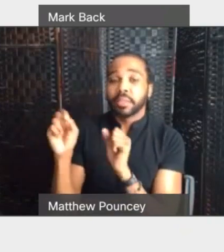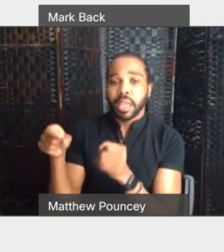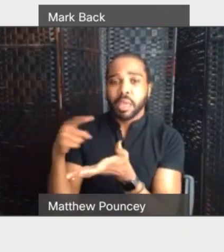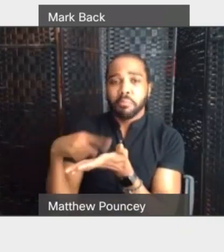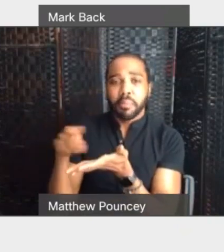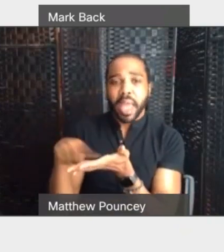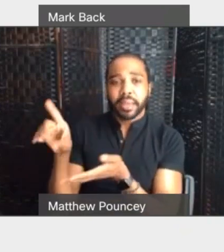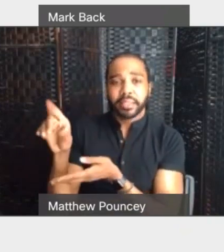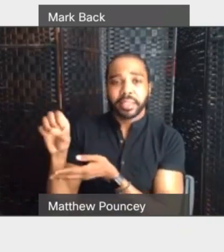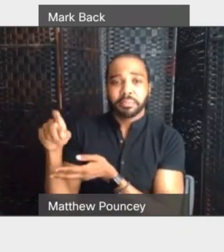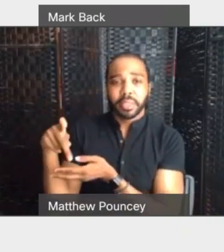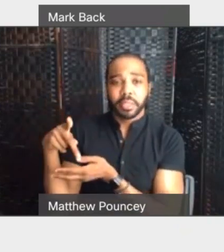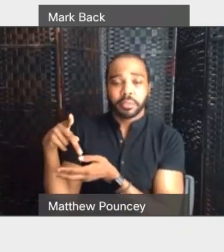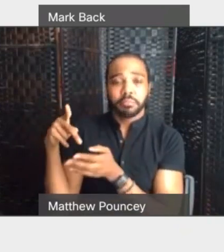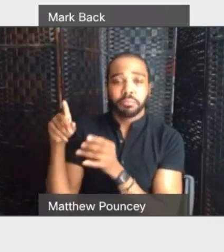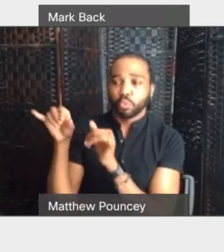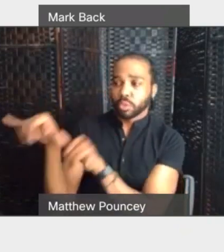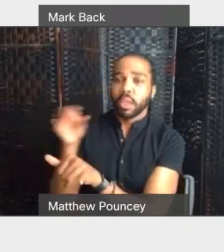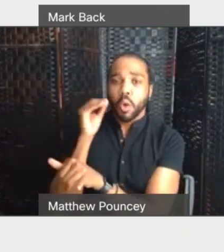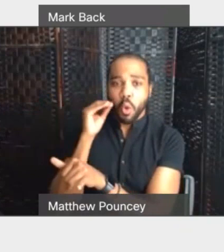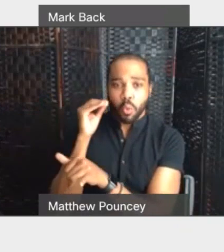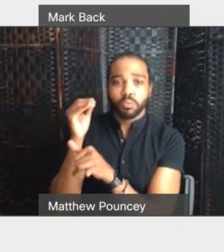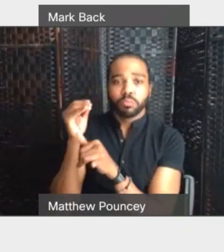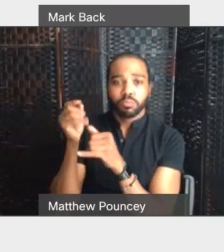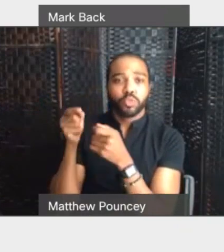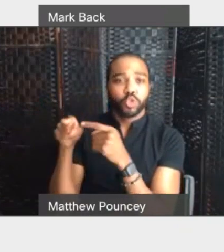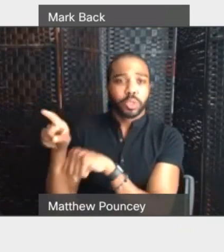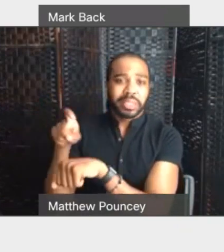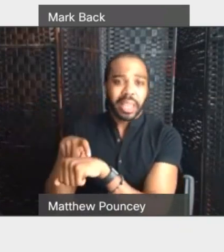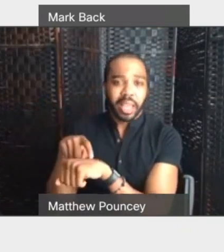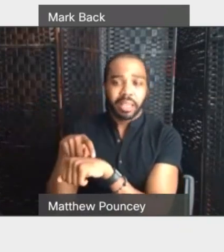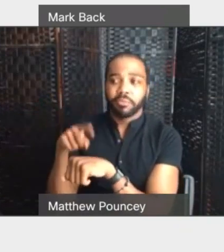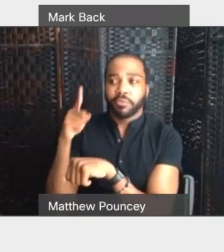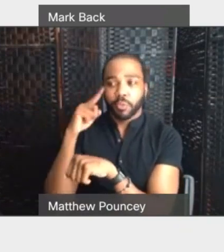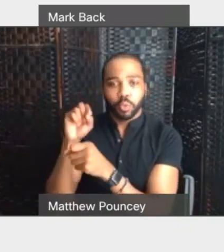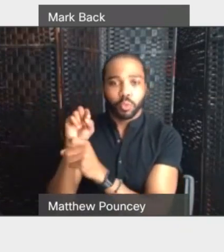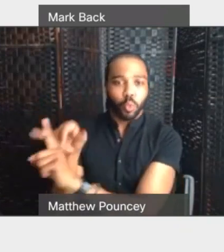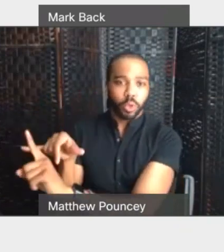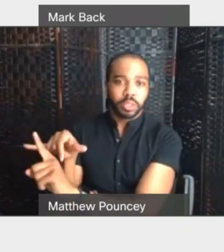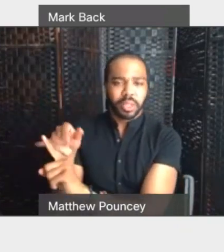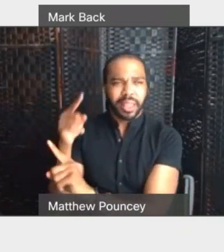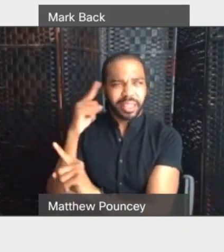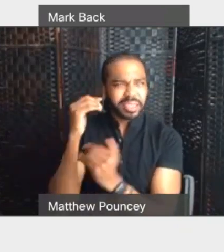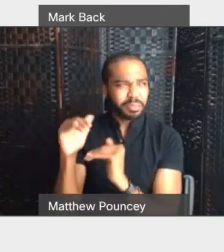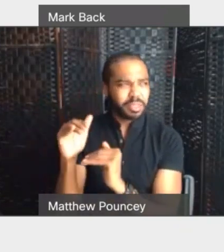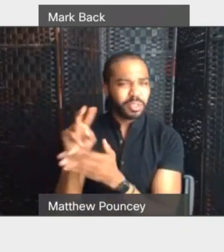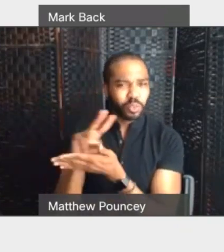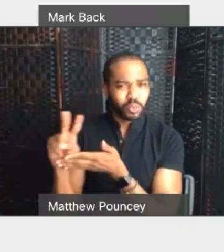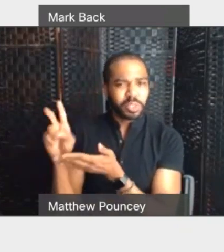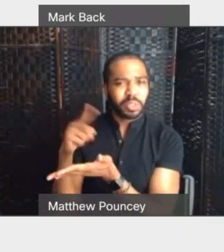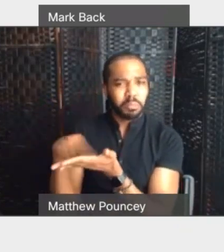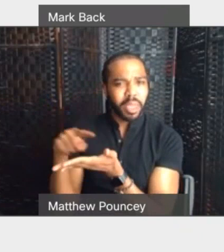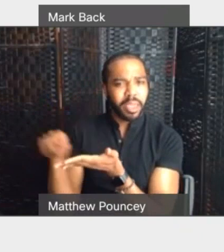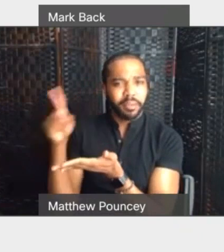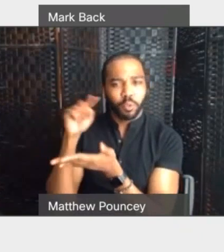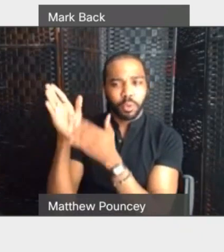the DSP to be at home during a period of time they need to quarantine. I think it's limited to 2 weeks for a